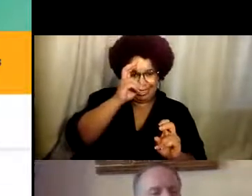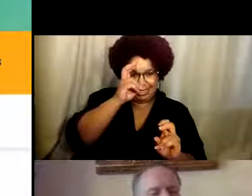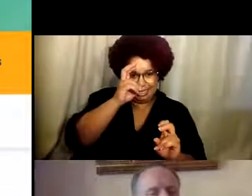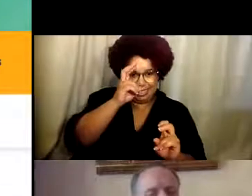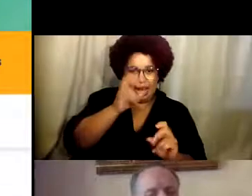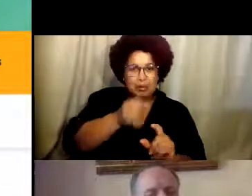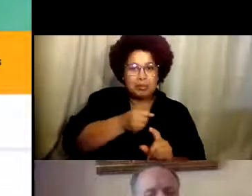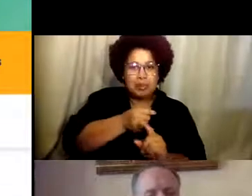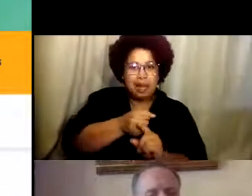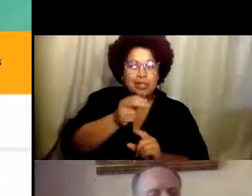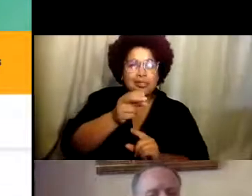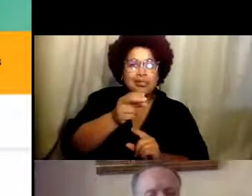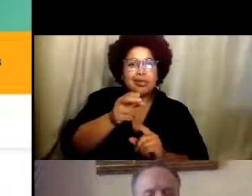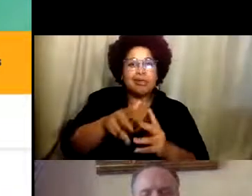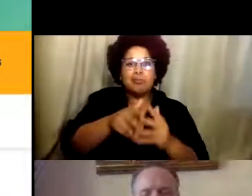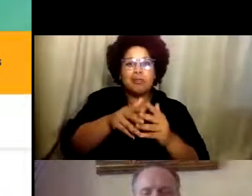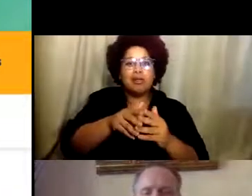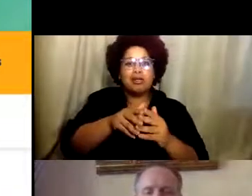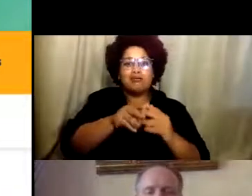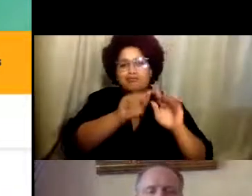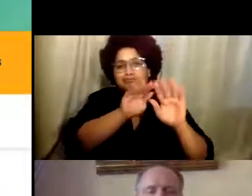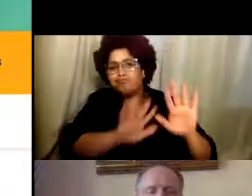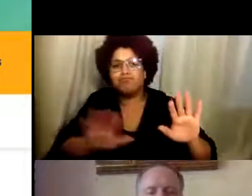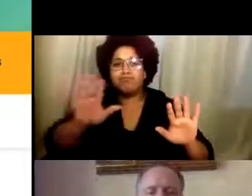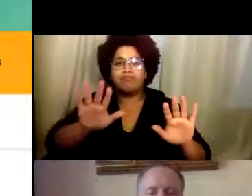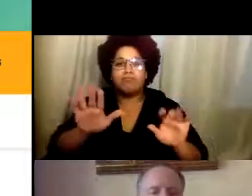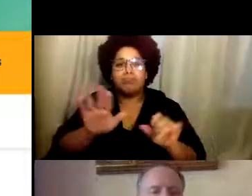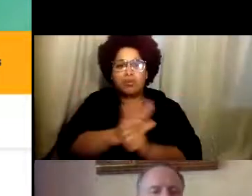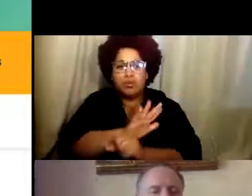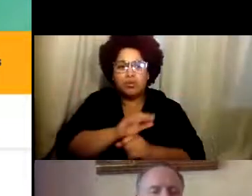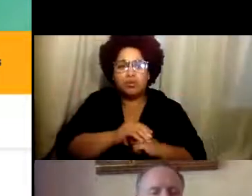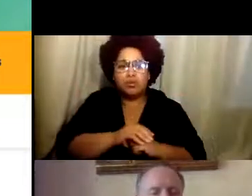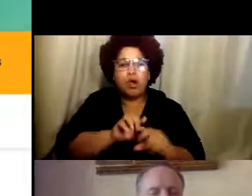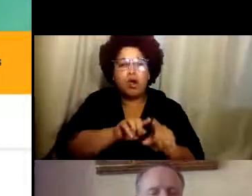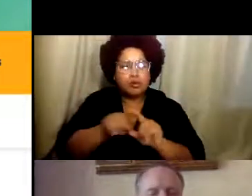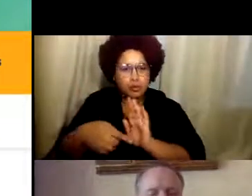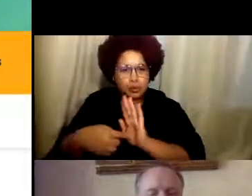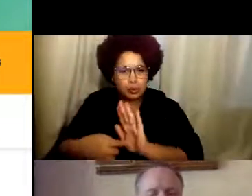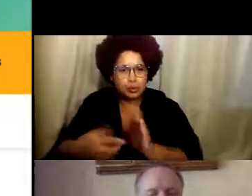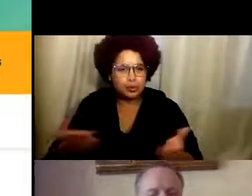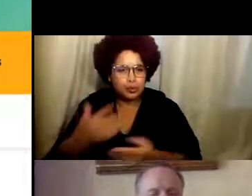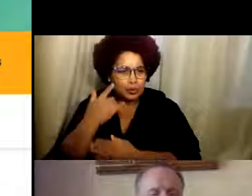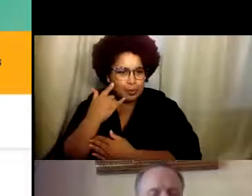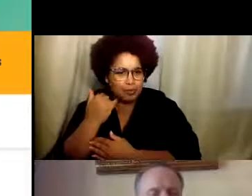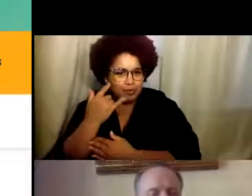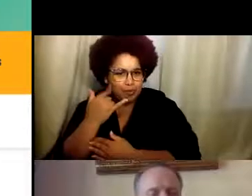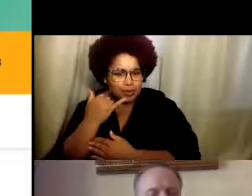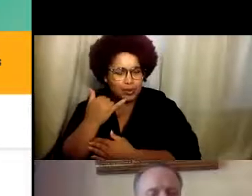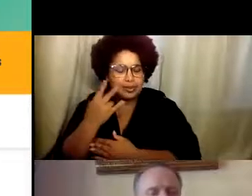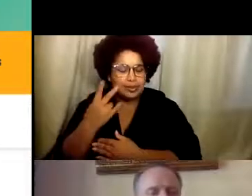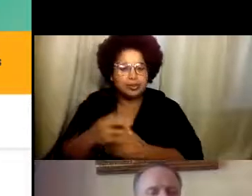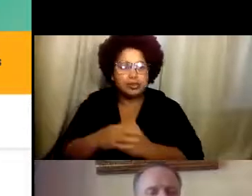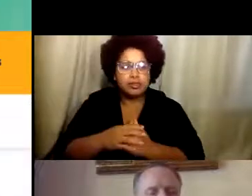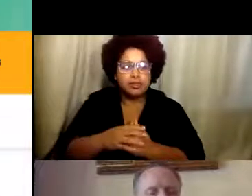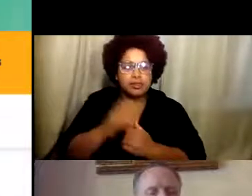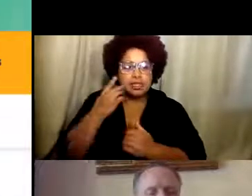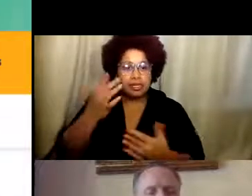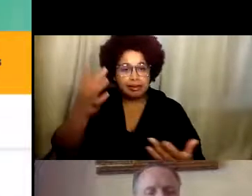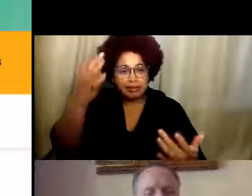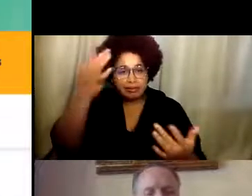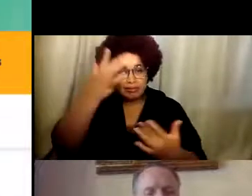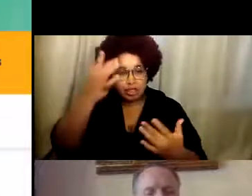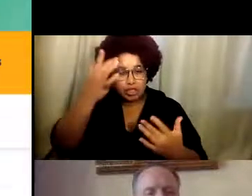in the United States. It's a reflection as well of here in California. This shows the infection,